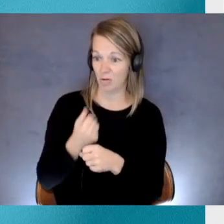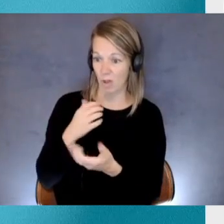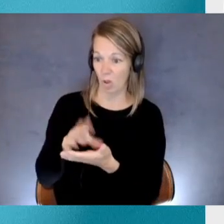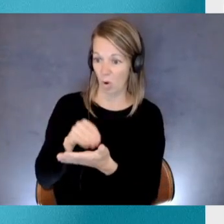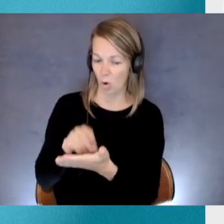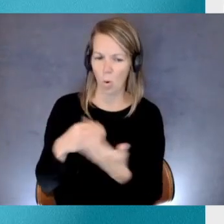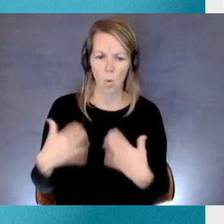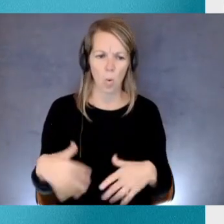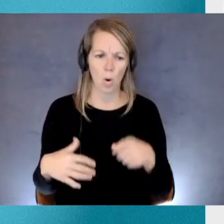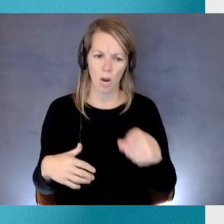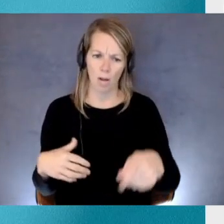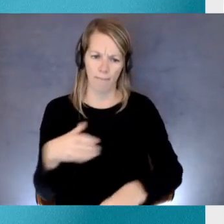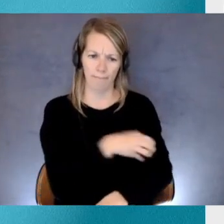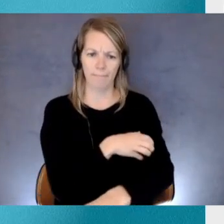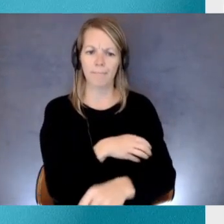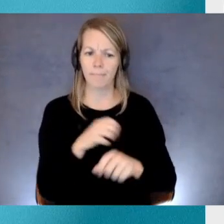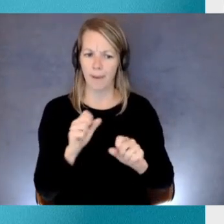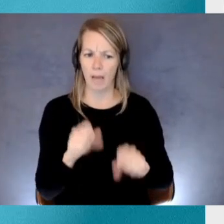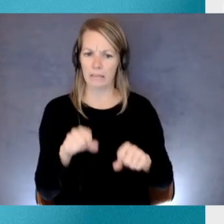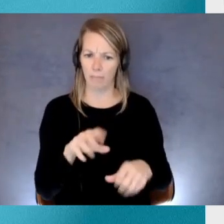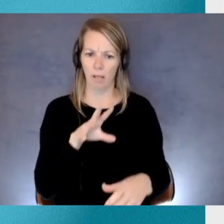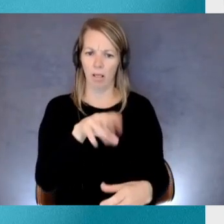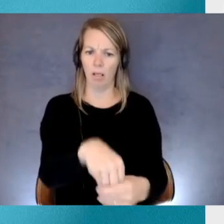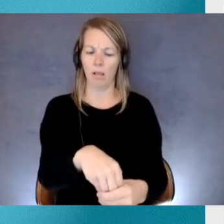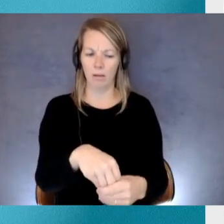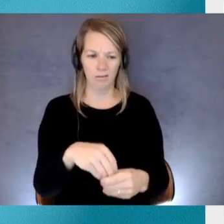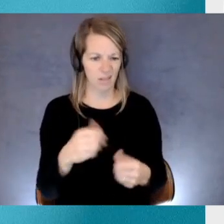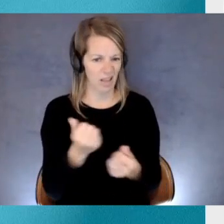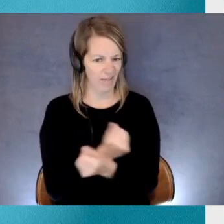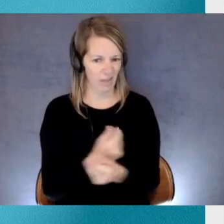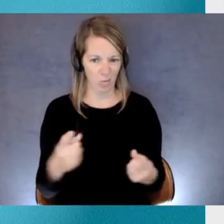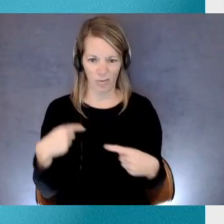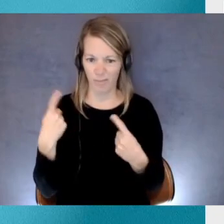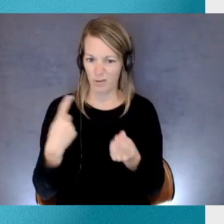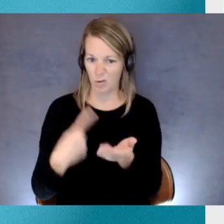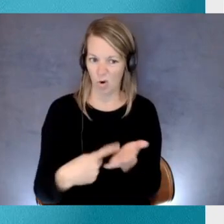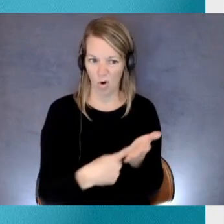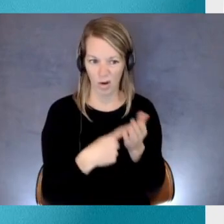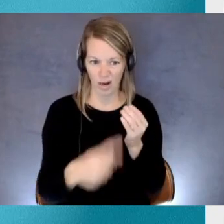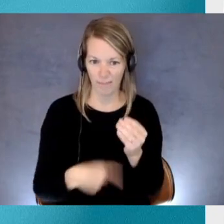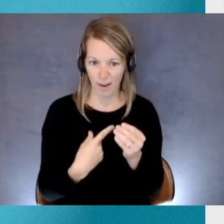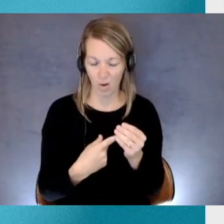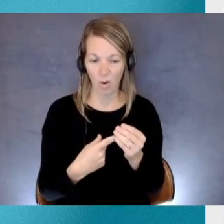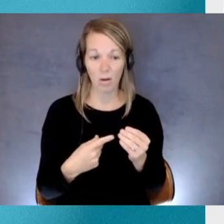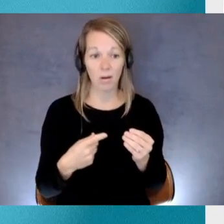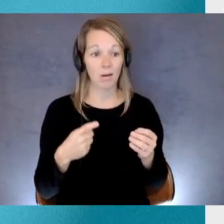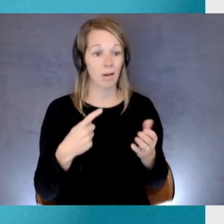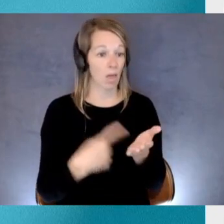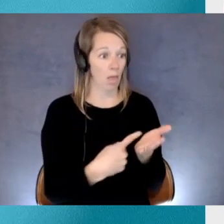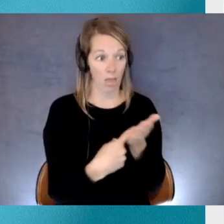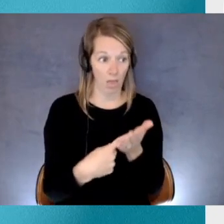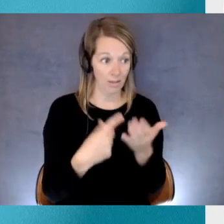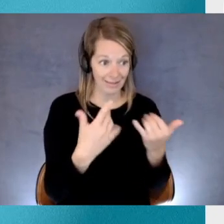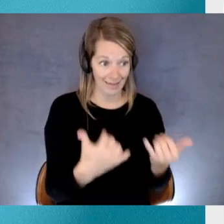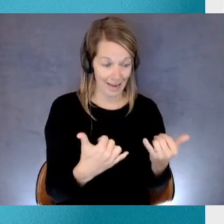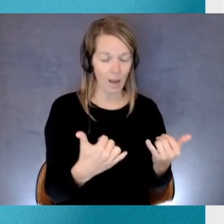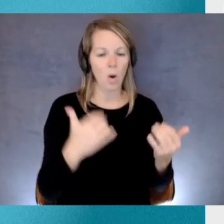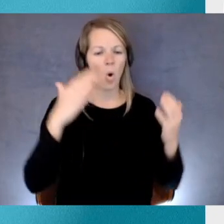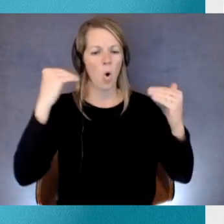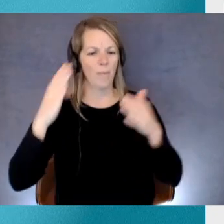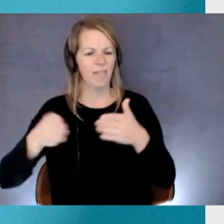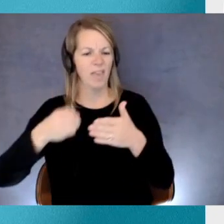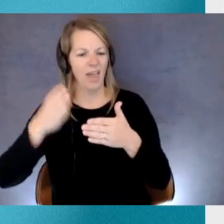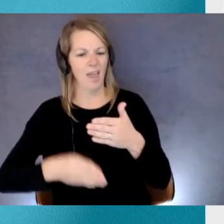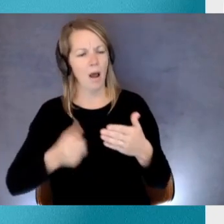incredible possibility in this arena, exactly the things we've been talking about today. And I hope by the end of spending time together, you will agree with me and sort